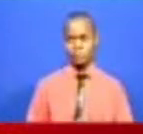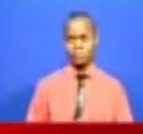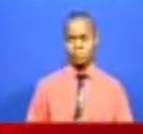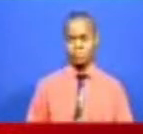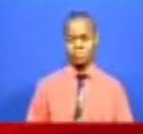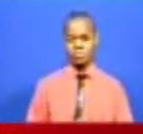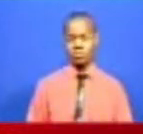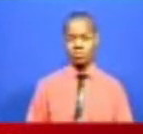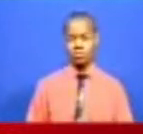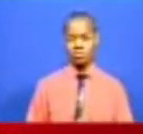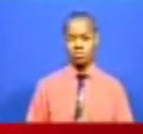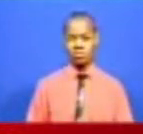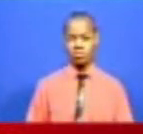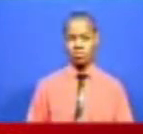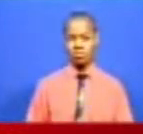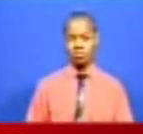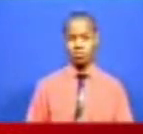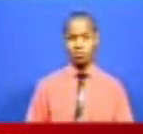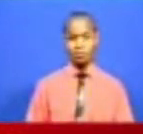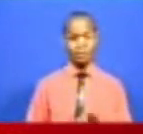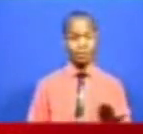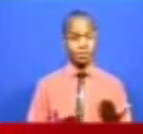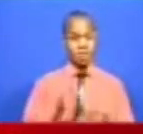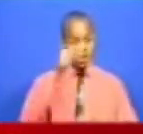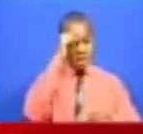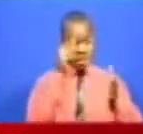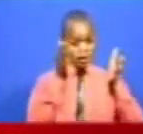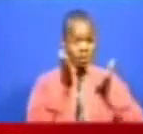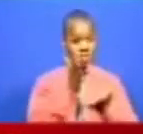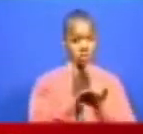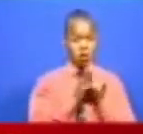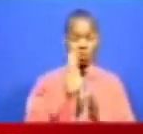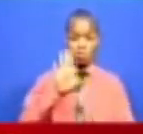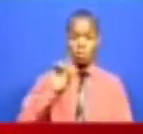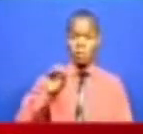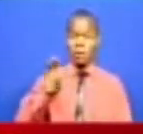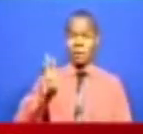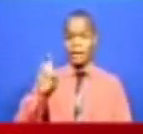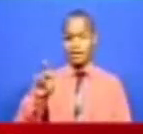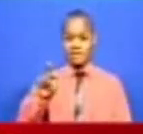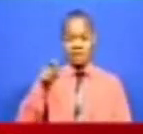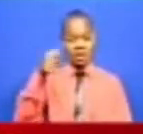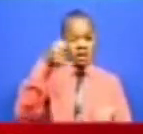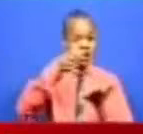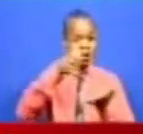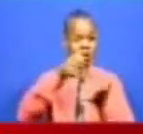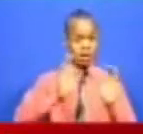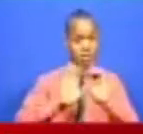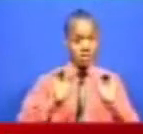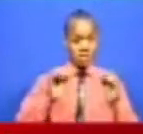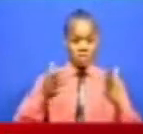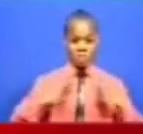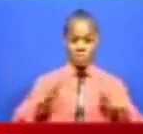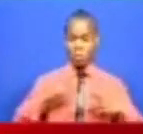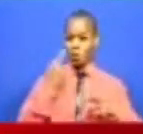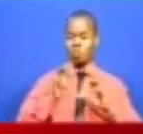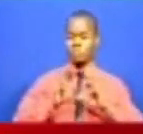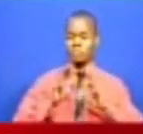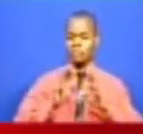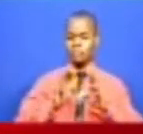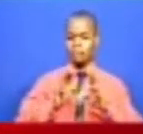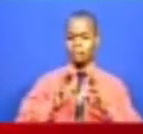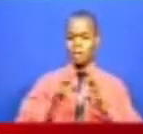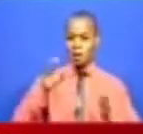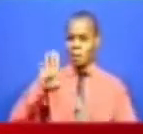Excellency, I note that Bomet is not included among those that have reported a positive in the